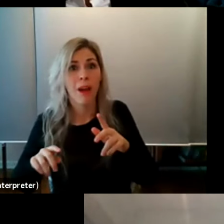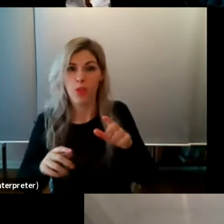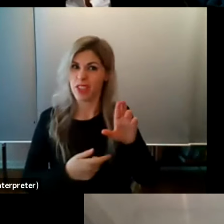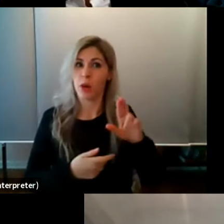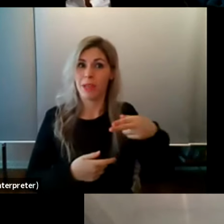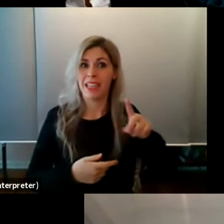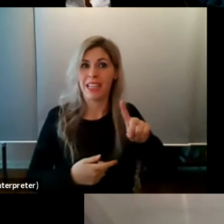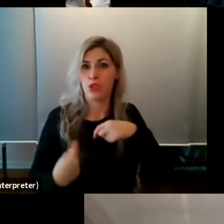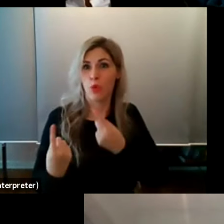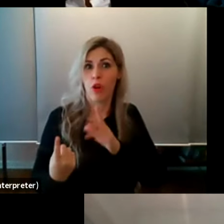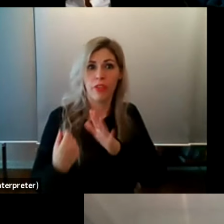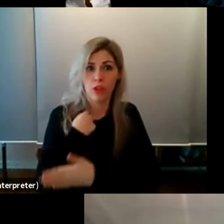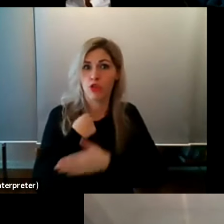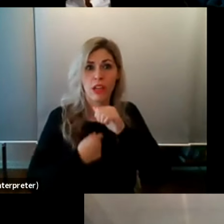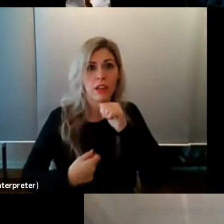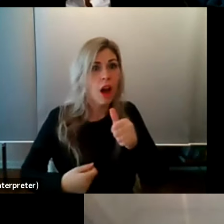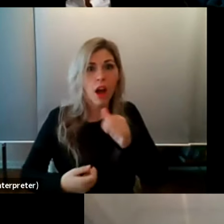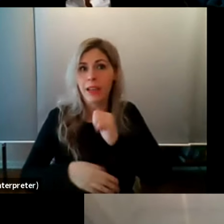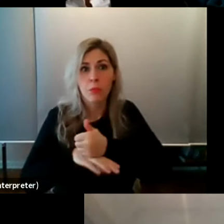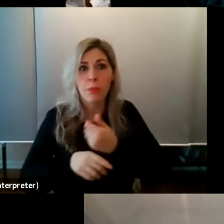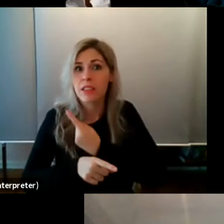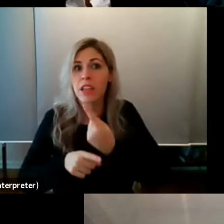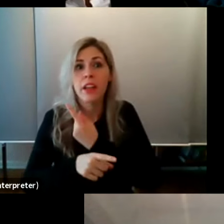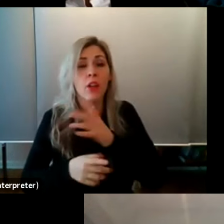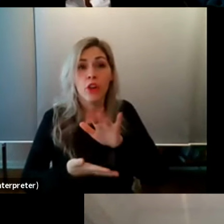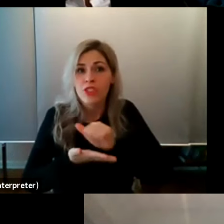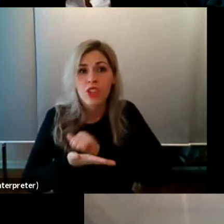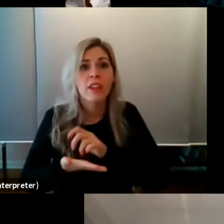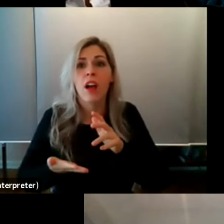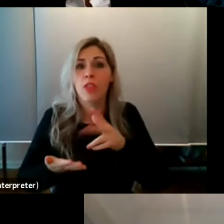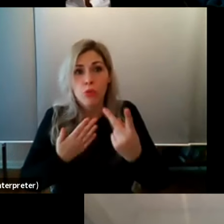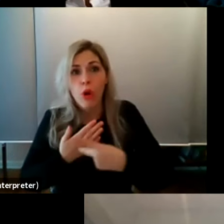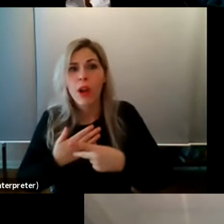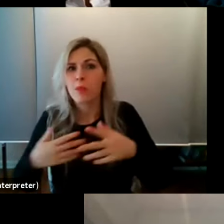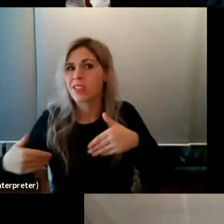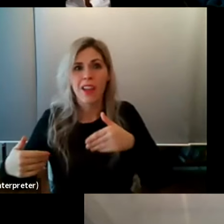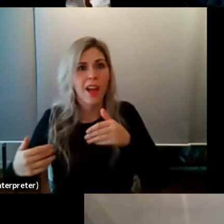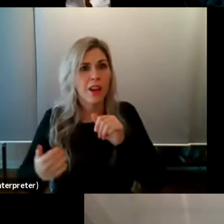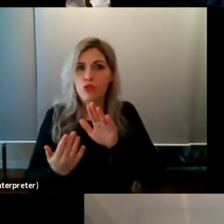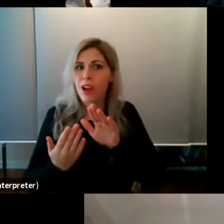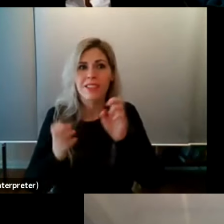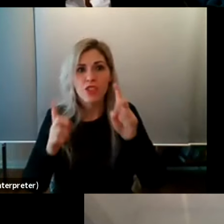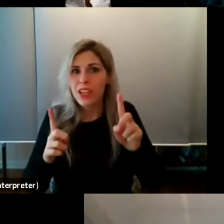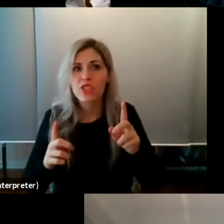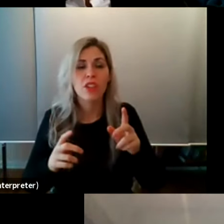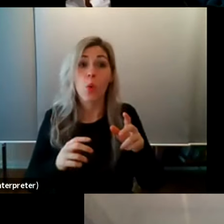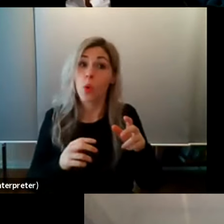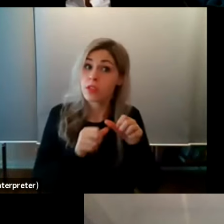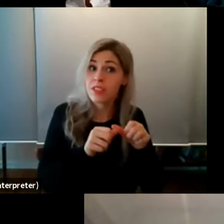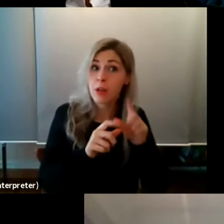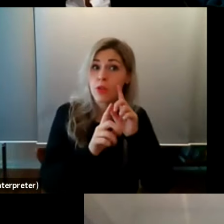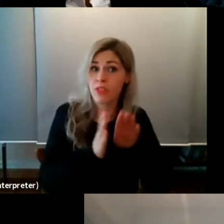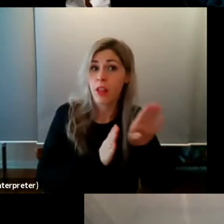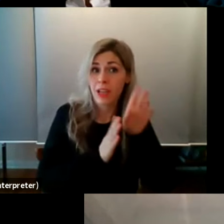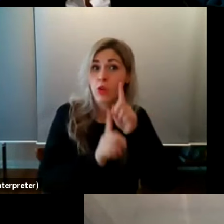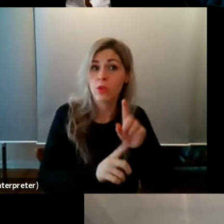of education agenda or programs in light of the Sustainable Development Goals, Goal 4,